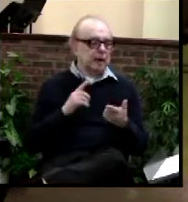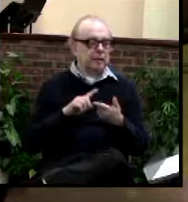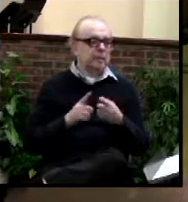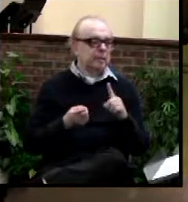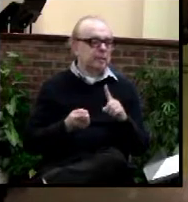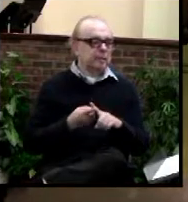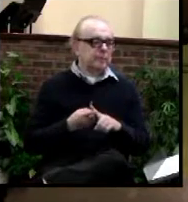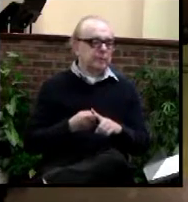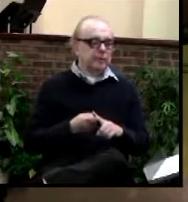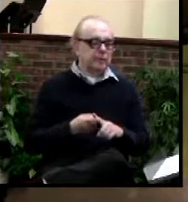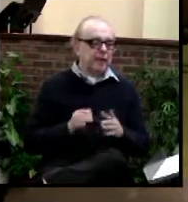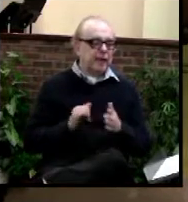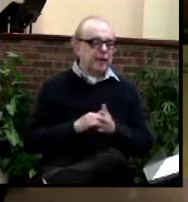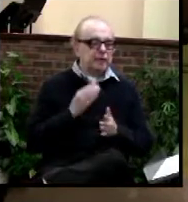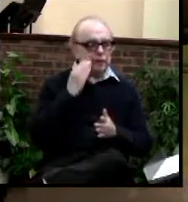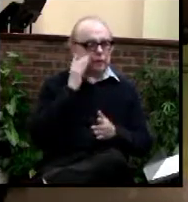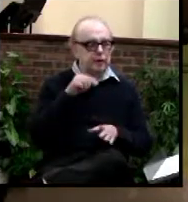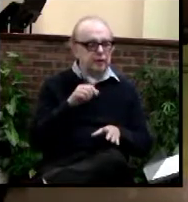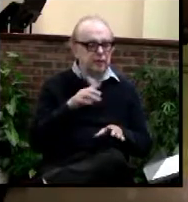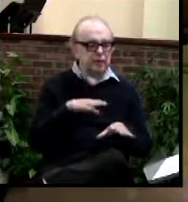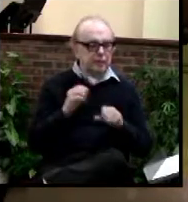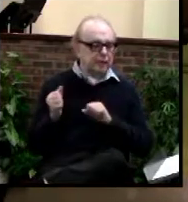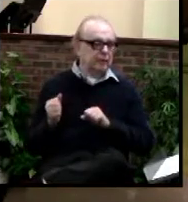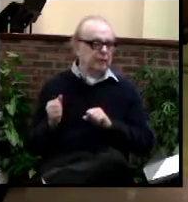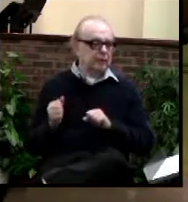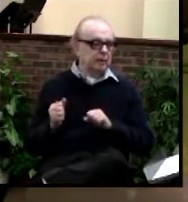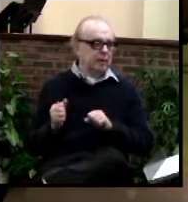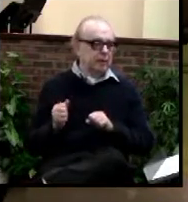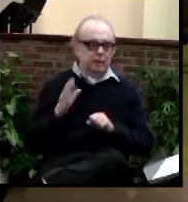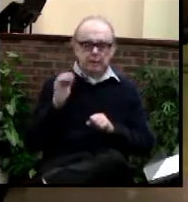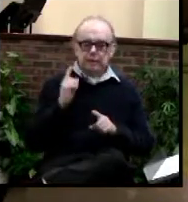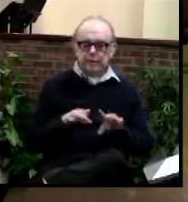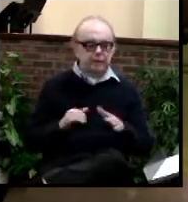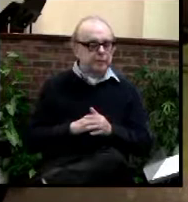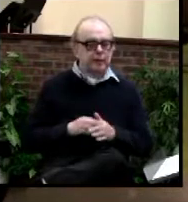from. But you're saying, Pastor, I can't do that. You don't understand.